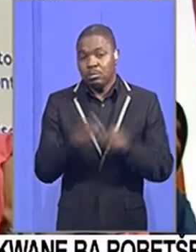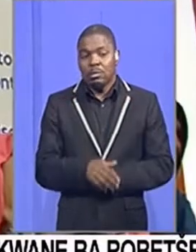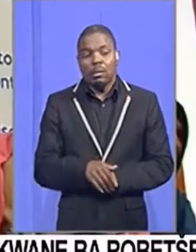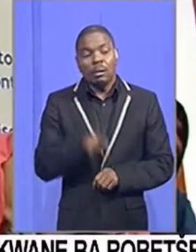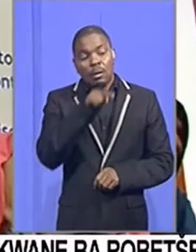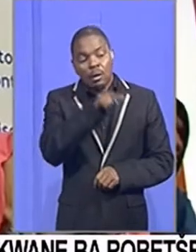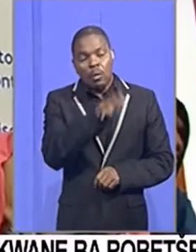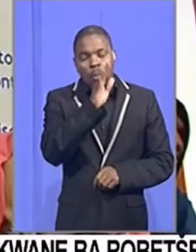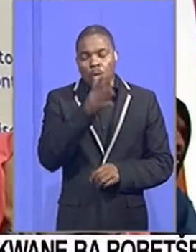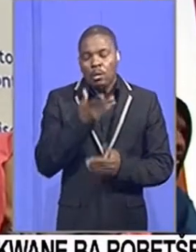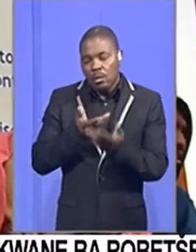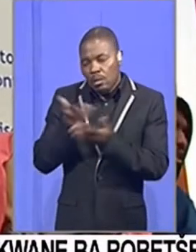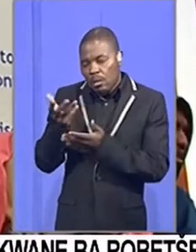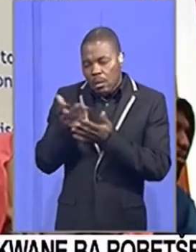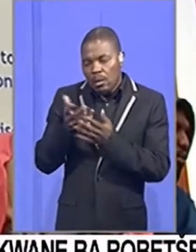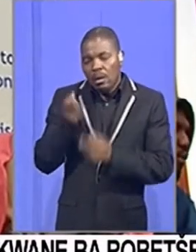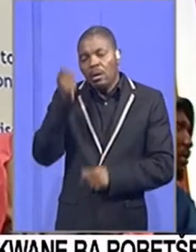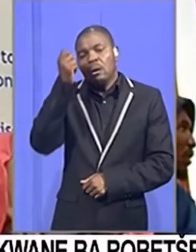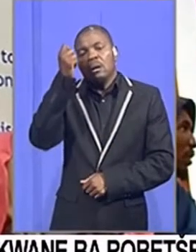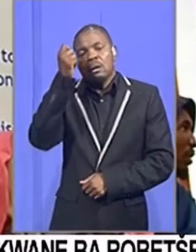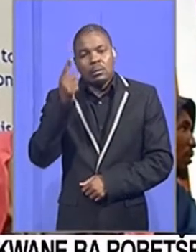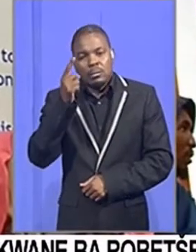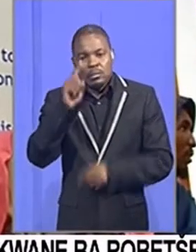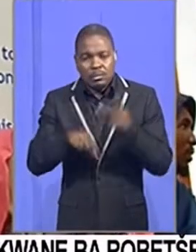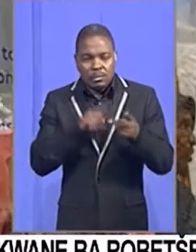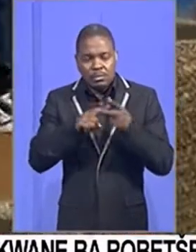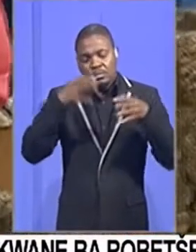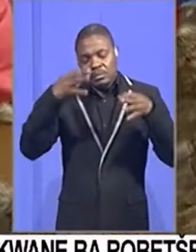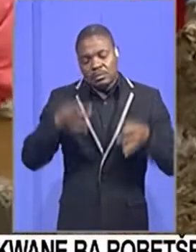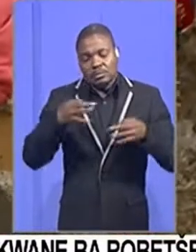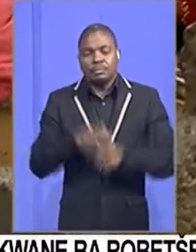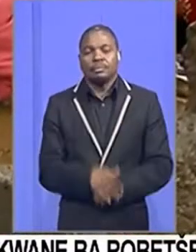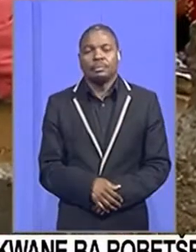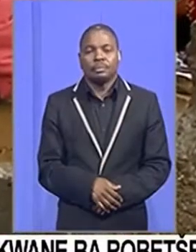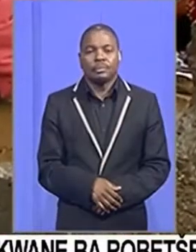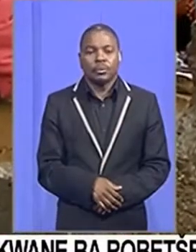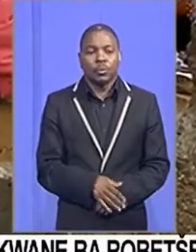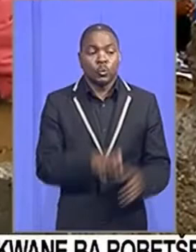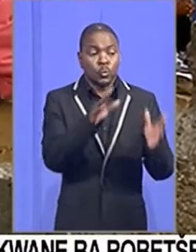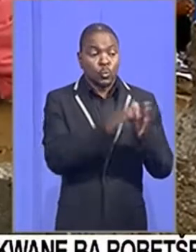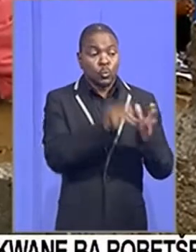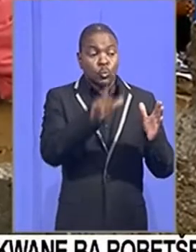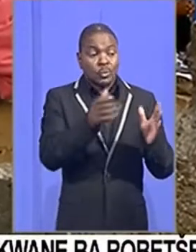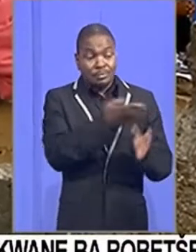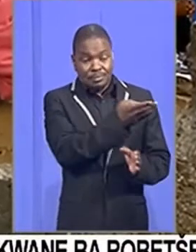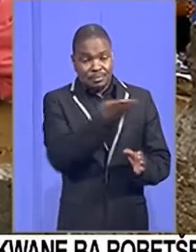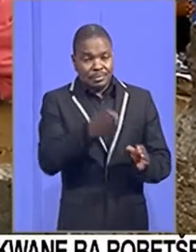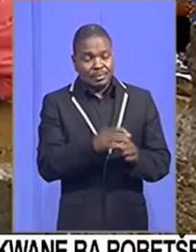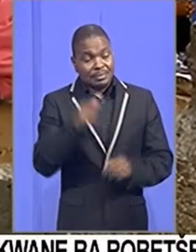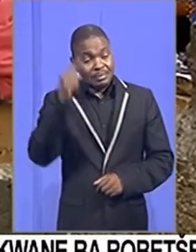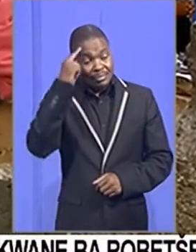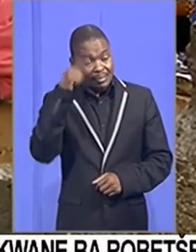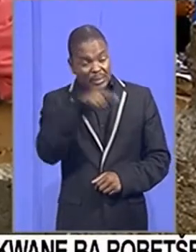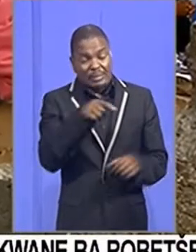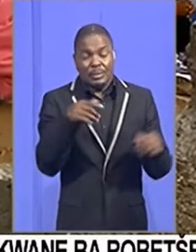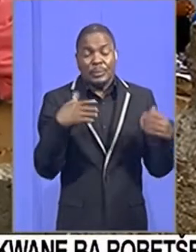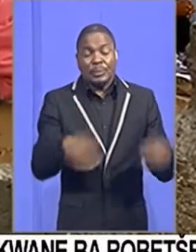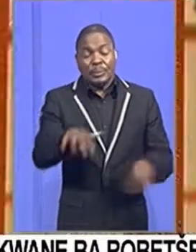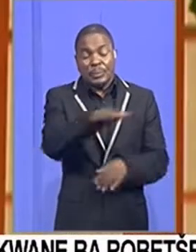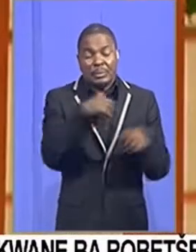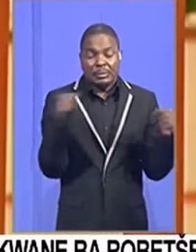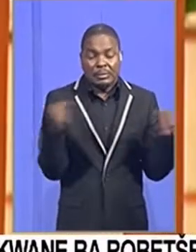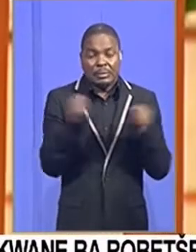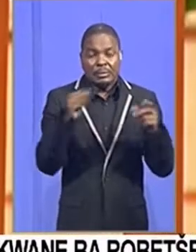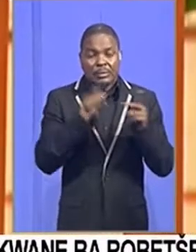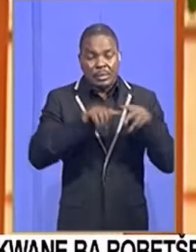get our attention and see and decide for us. Baithuti ba ba robetse mo diphifong tsa go tonya le